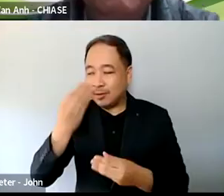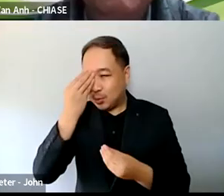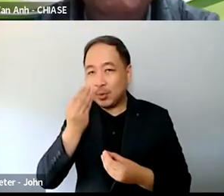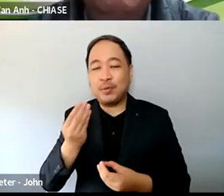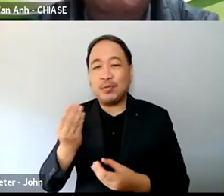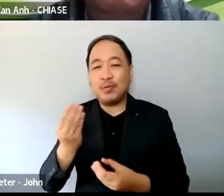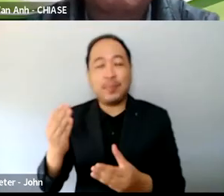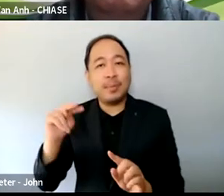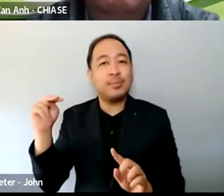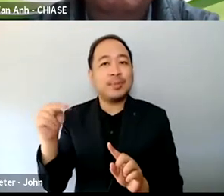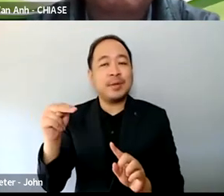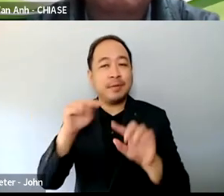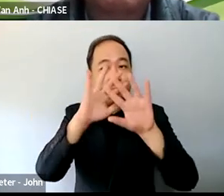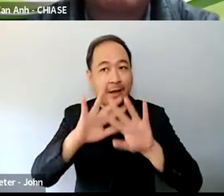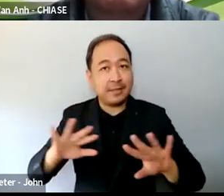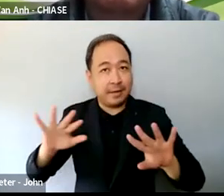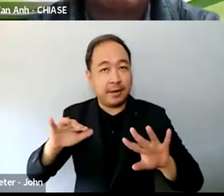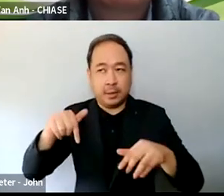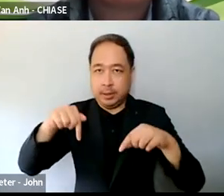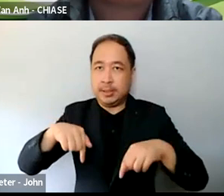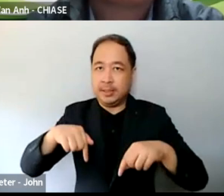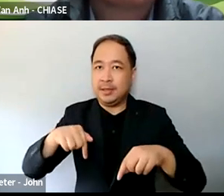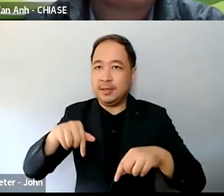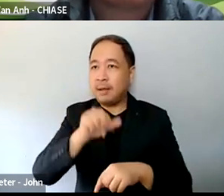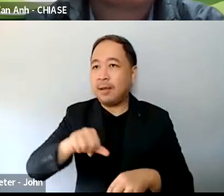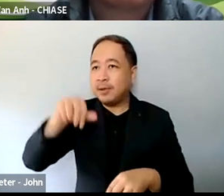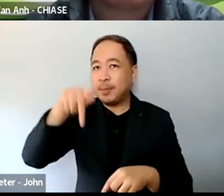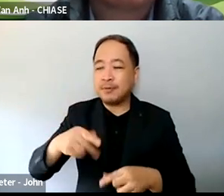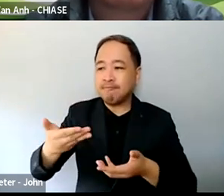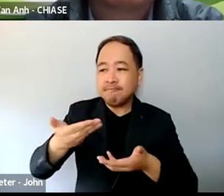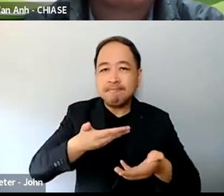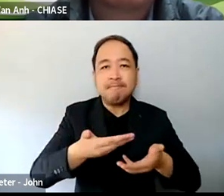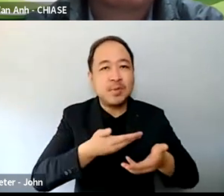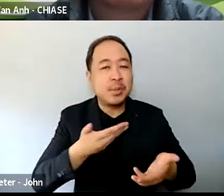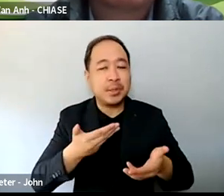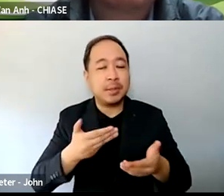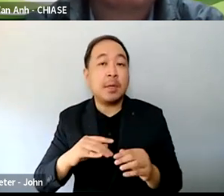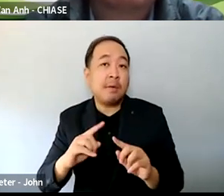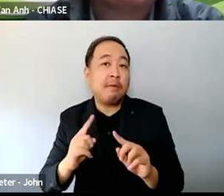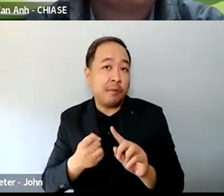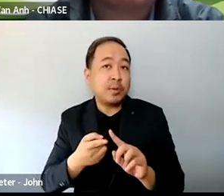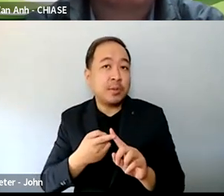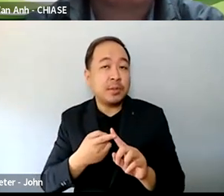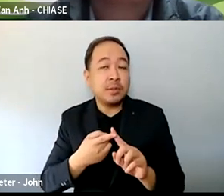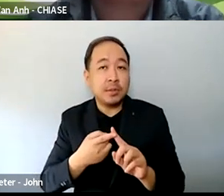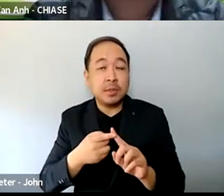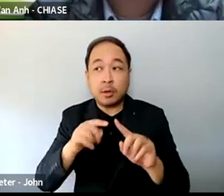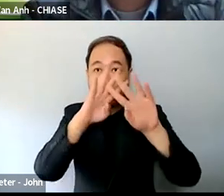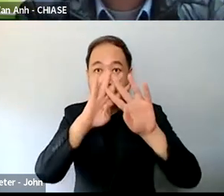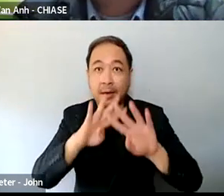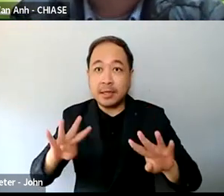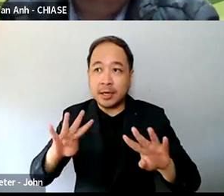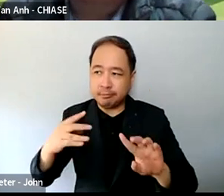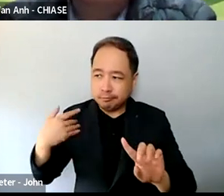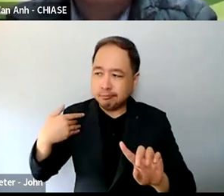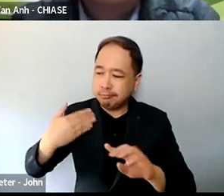from ASEAN in this regional consultation. To answer the question, let me start by saying that, ASEAN has consistently